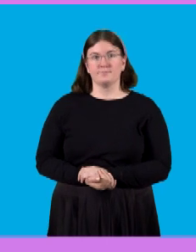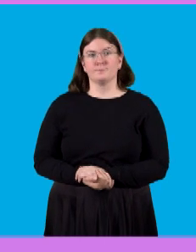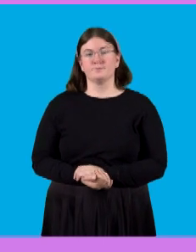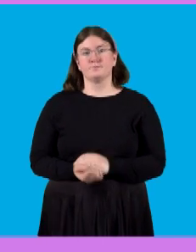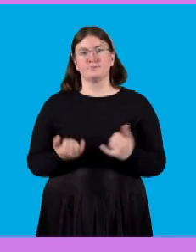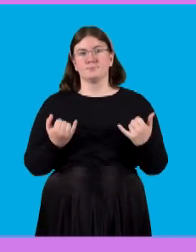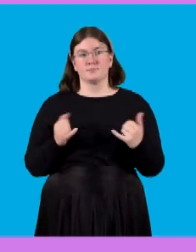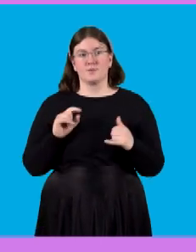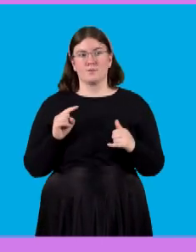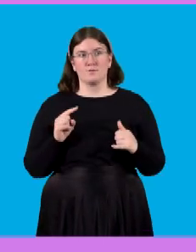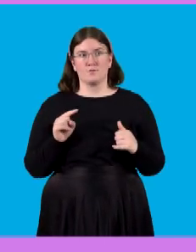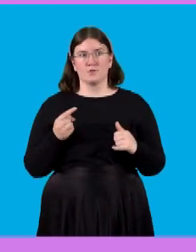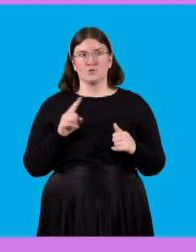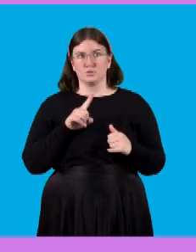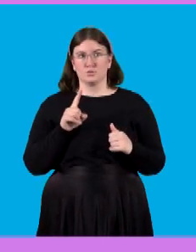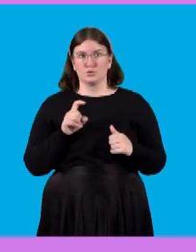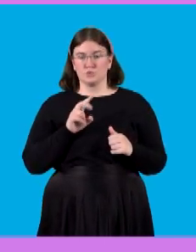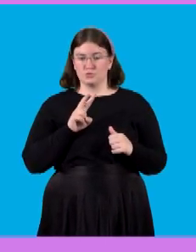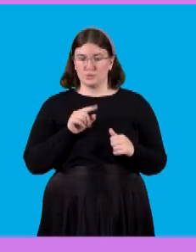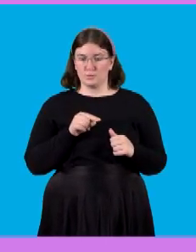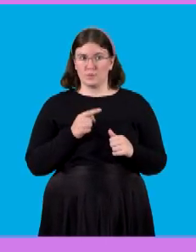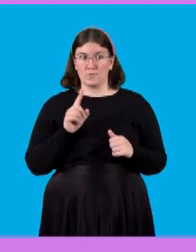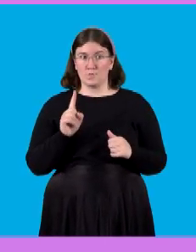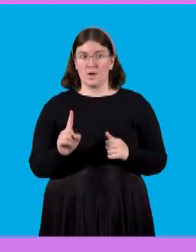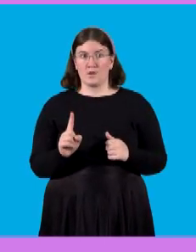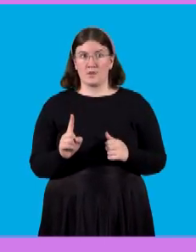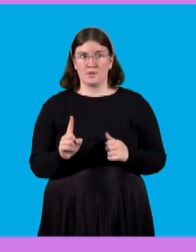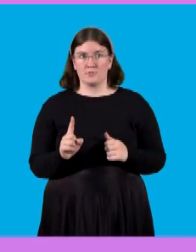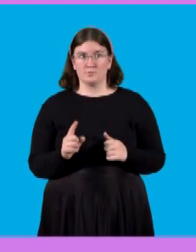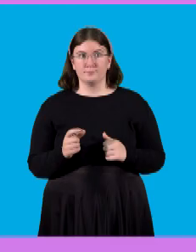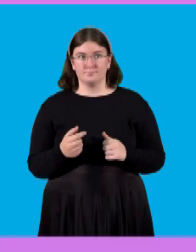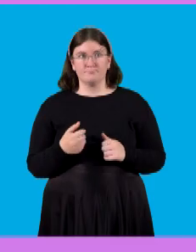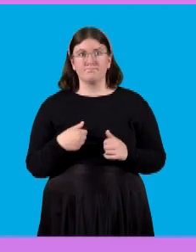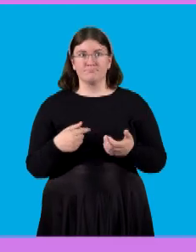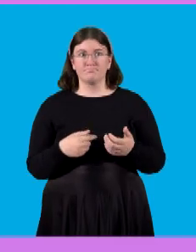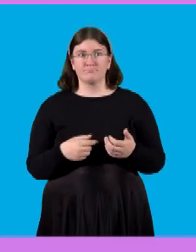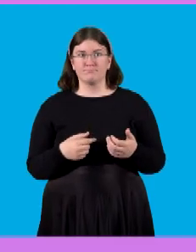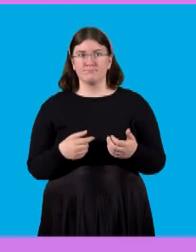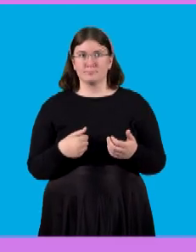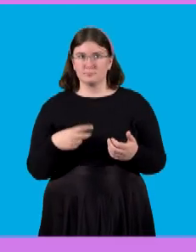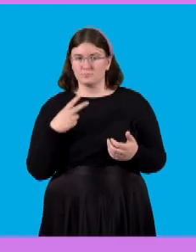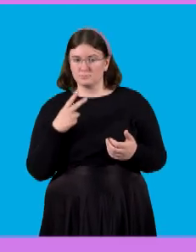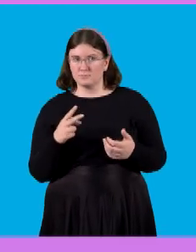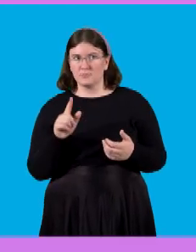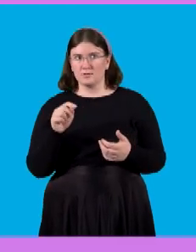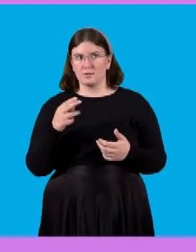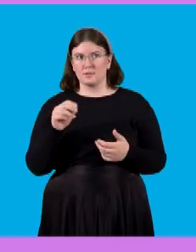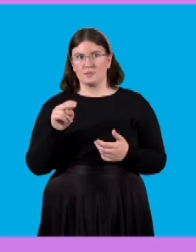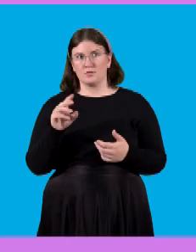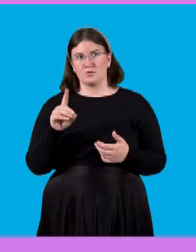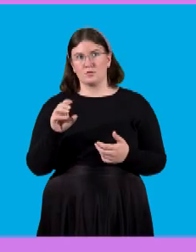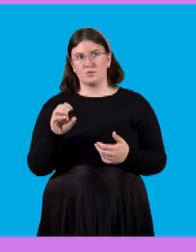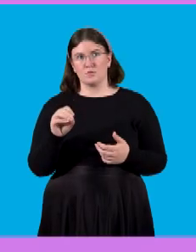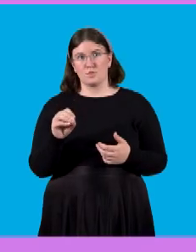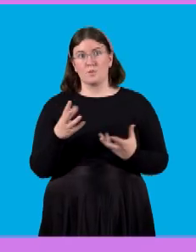first question, which will be question 2.1. In question 2.1, I've indicated that Tando bought a souvenir